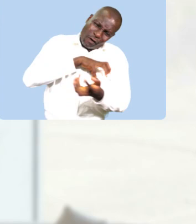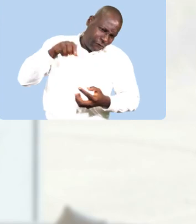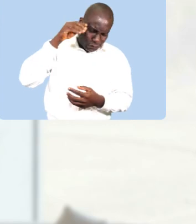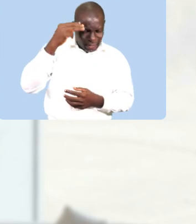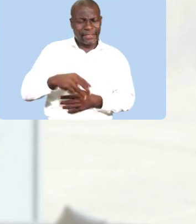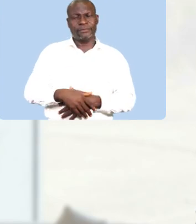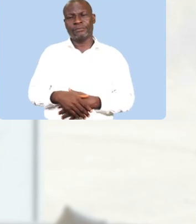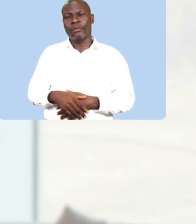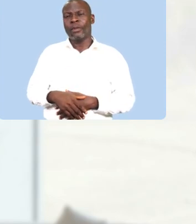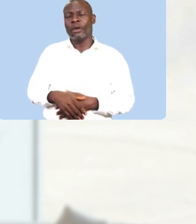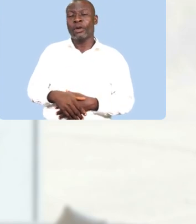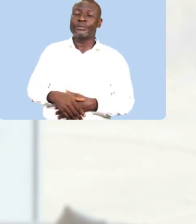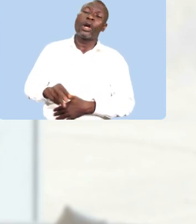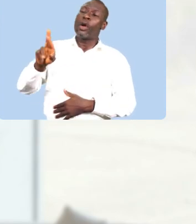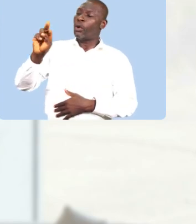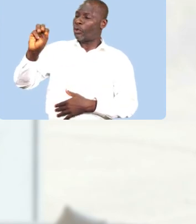Romans chapter 1, verse 26.